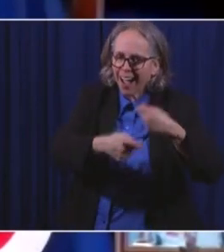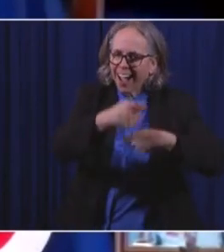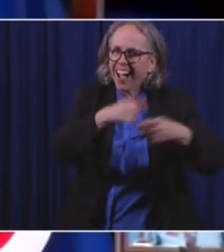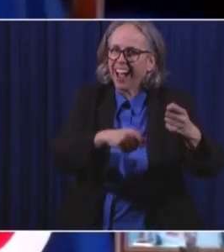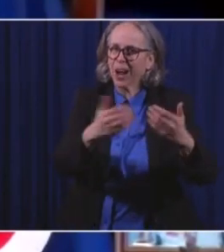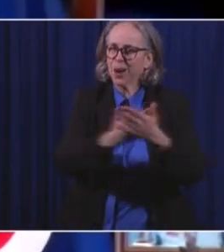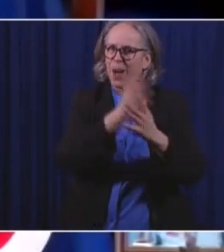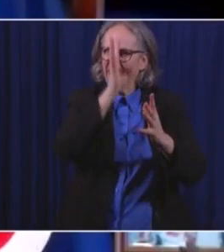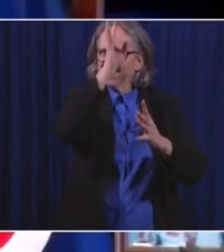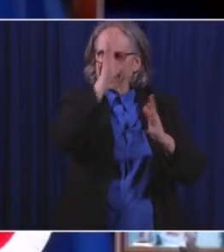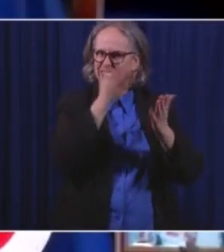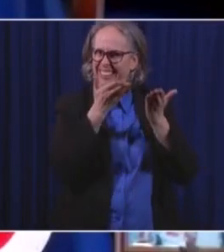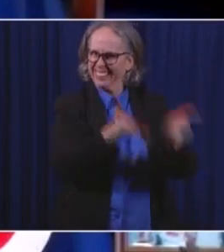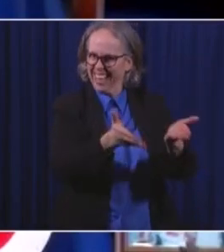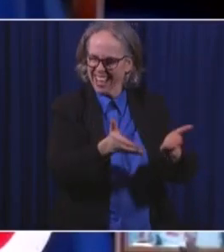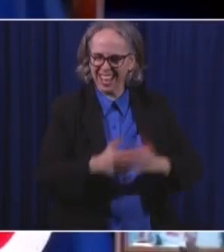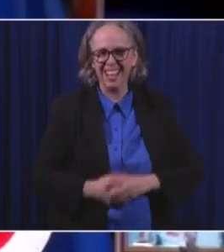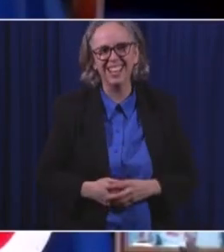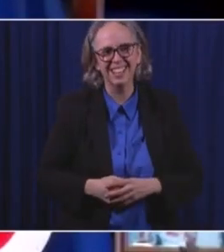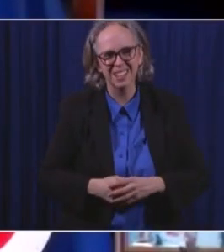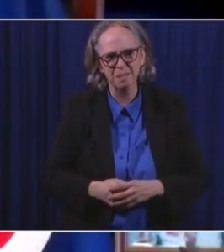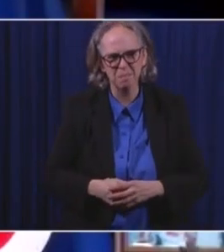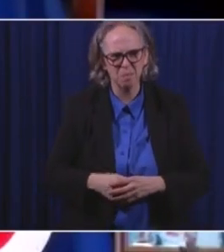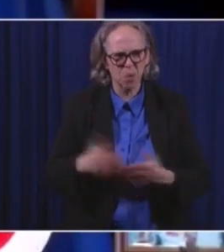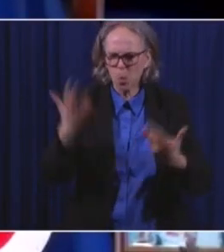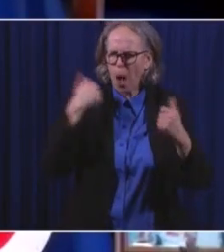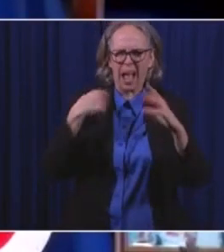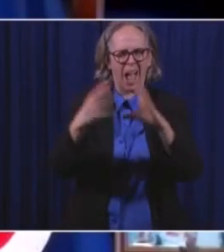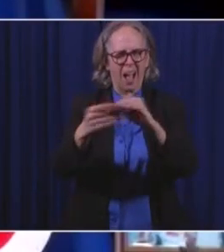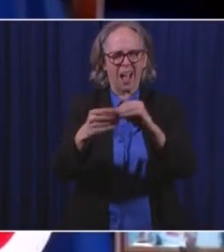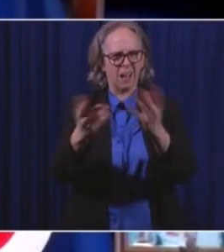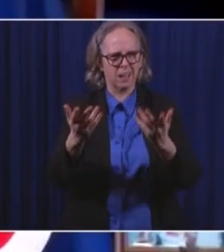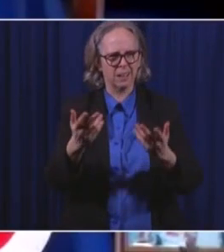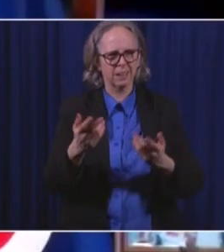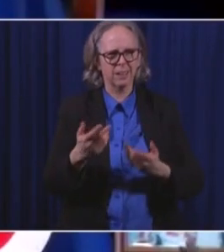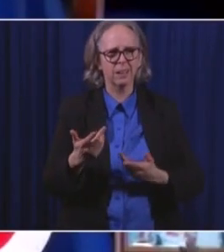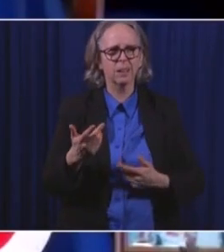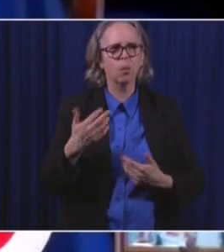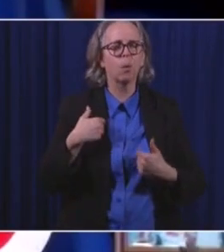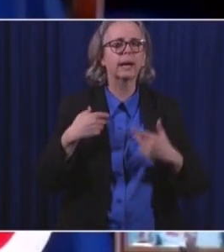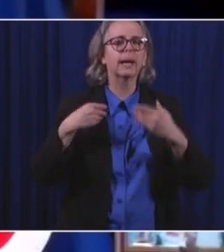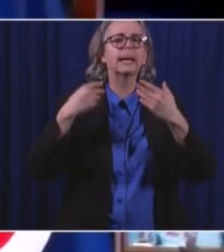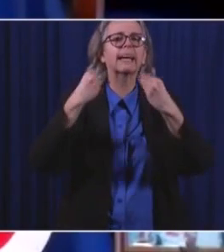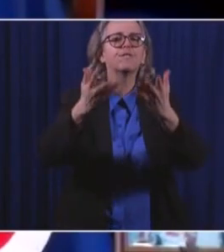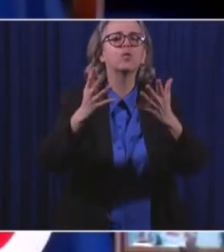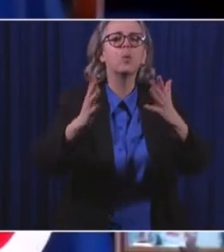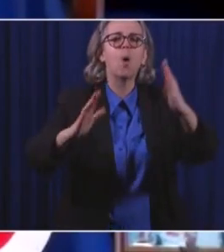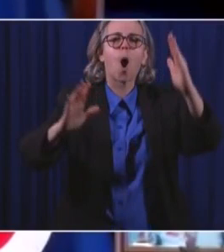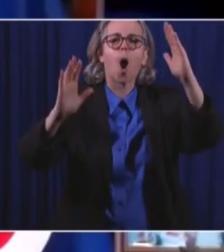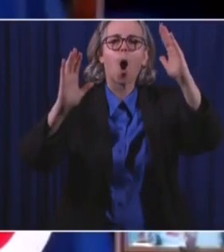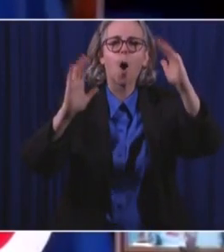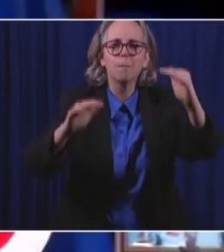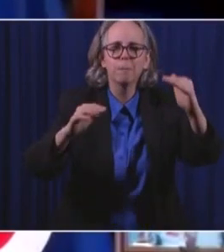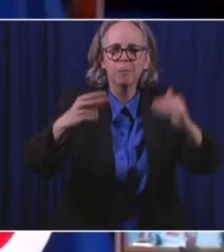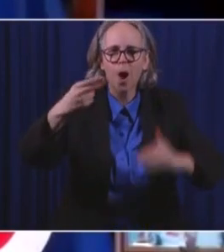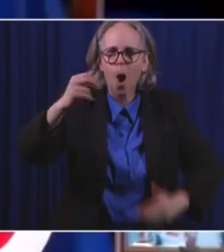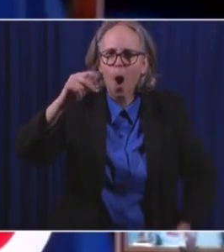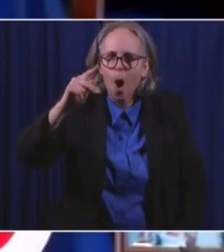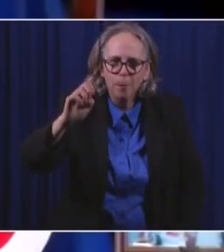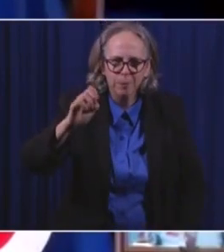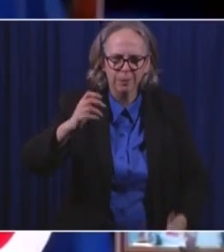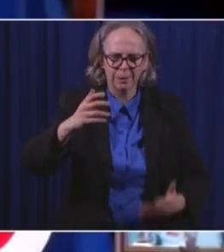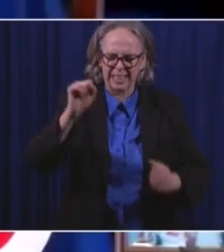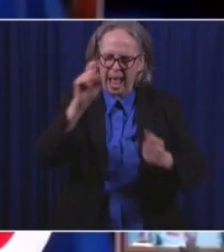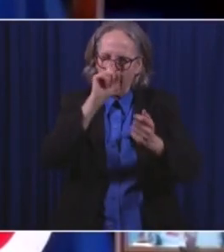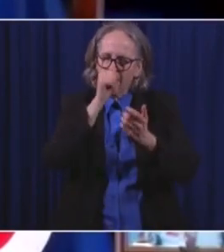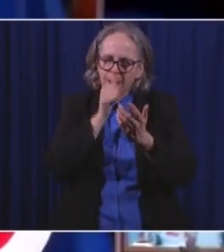are hopeful that we're going to use these protocols that we talked about to get through 2020. We're going to get the vaccine out there,